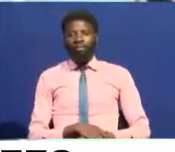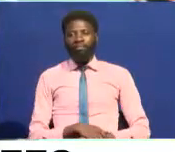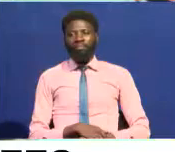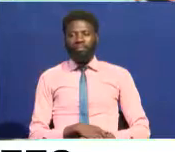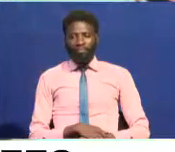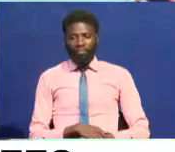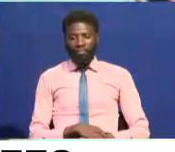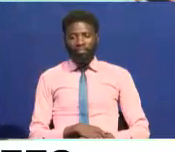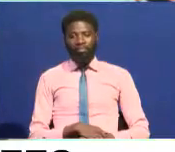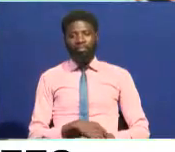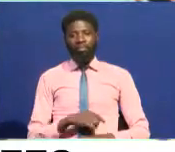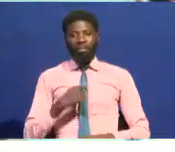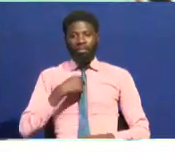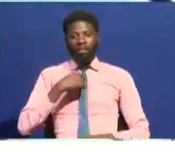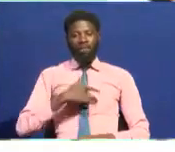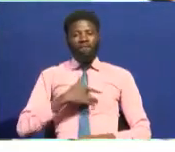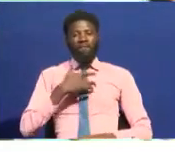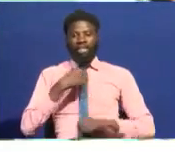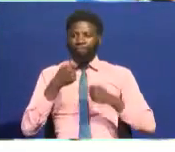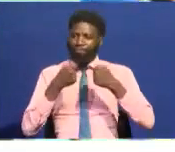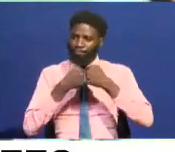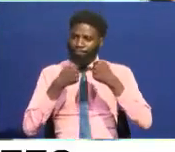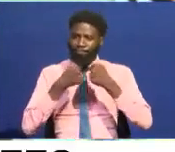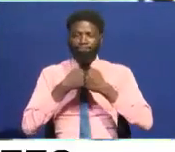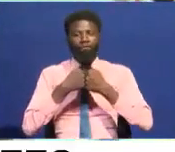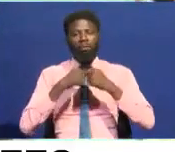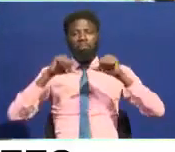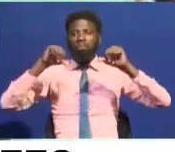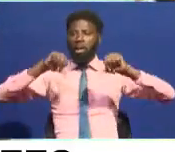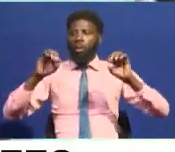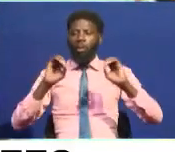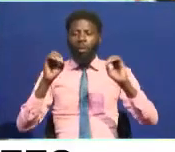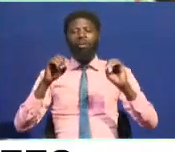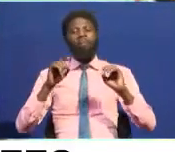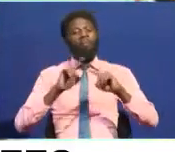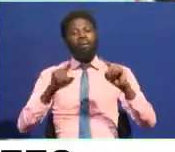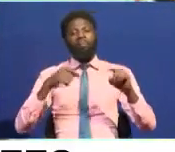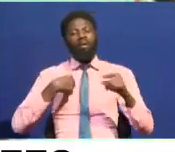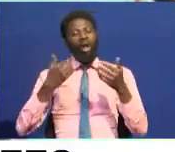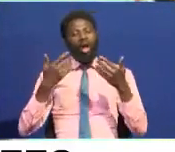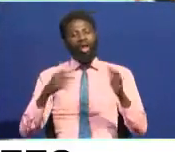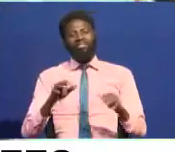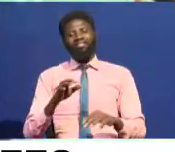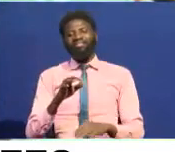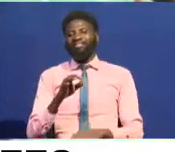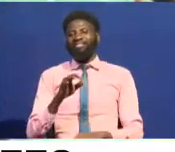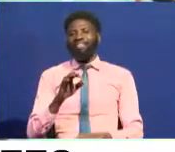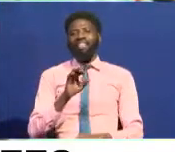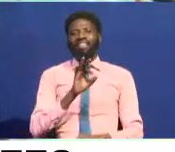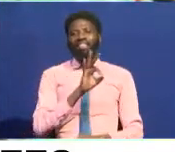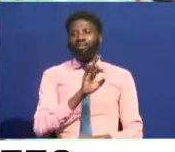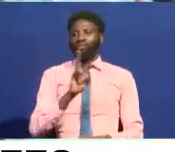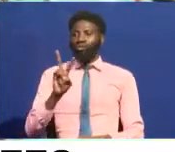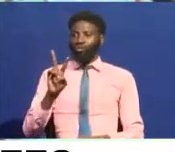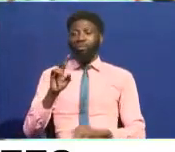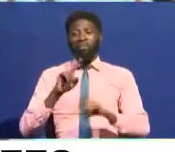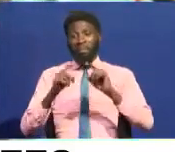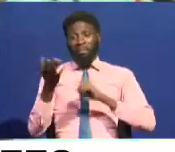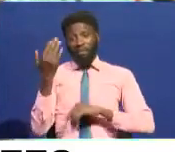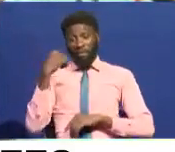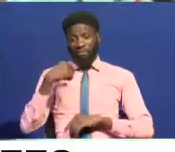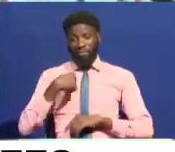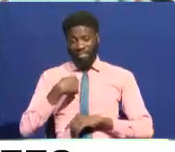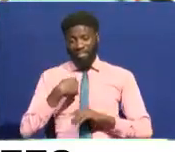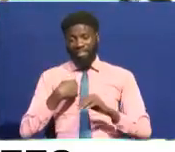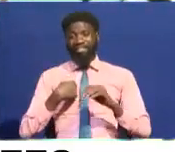iko mbaya, although nimeruhusu 3-2. Coming down from 2-0, naweza sema nimejaribu,